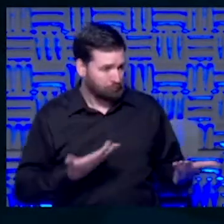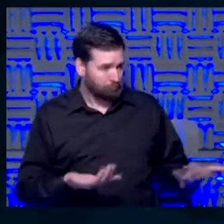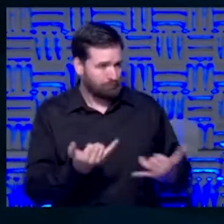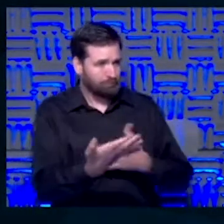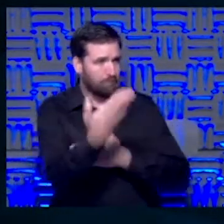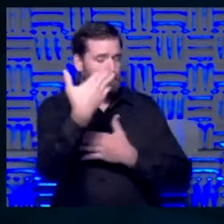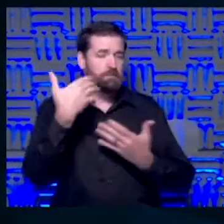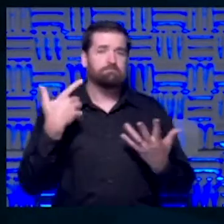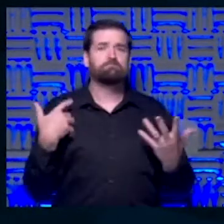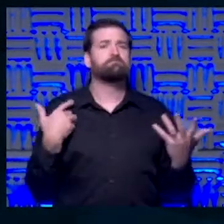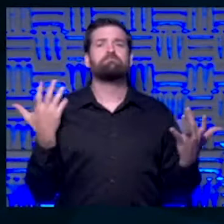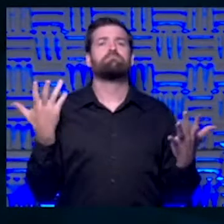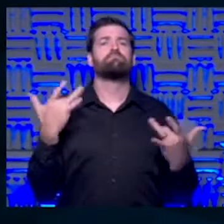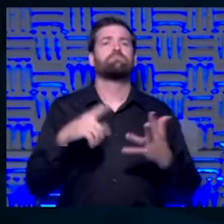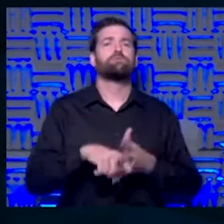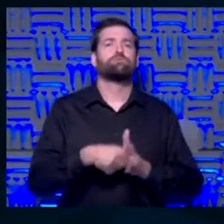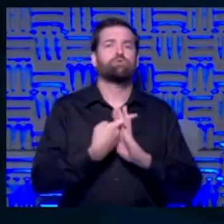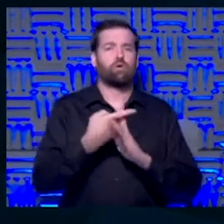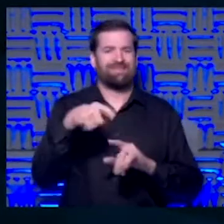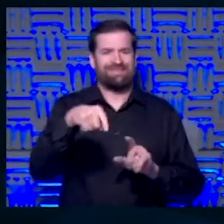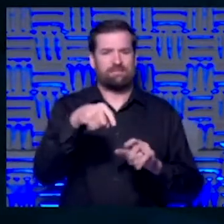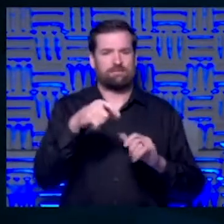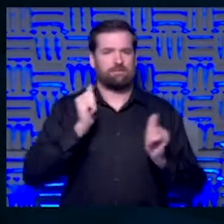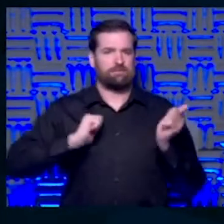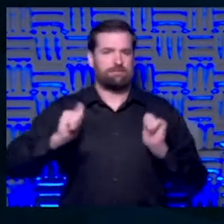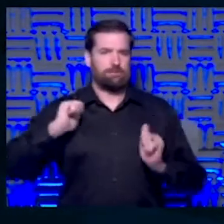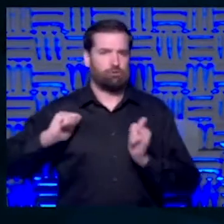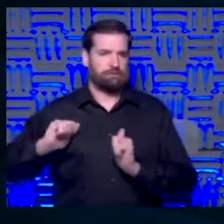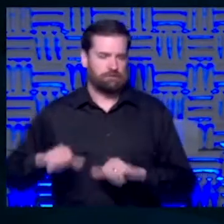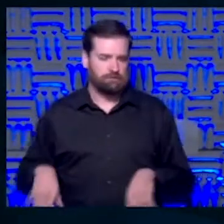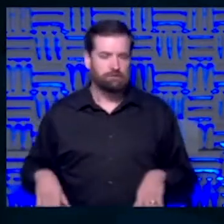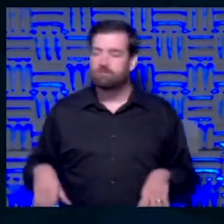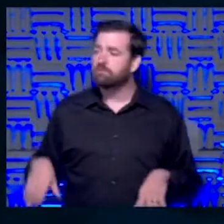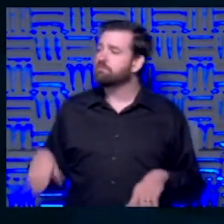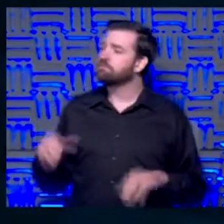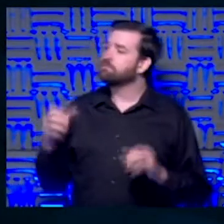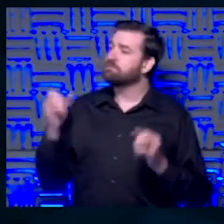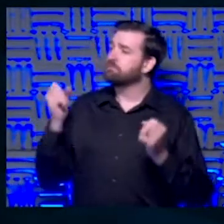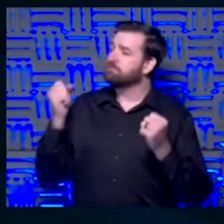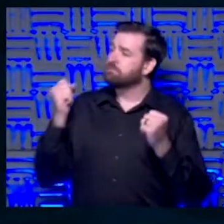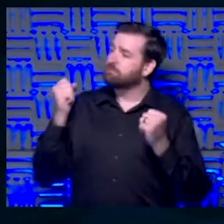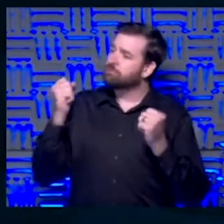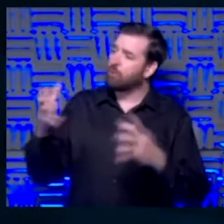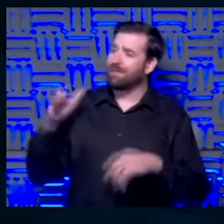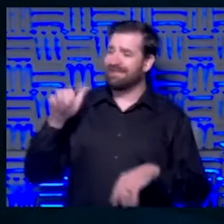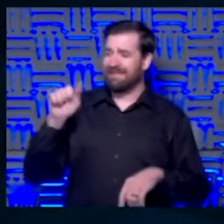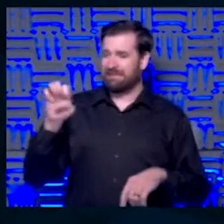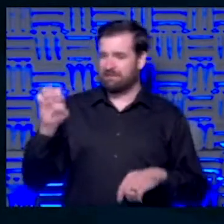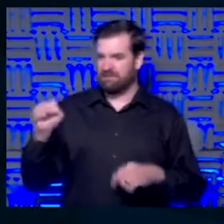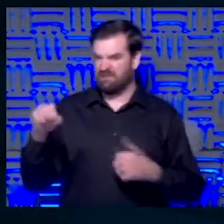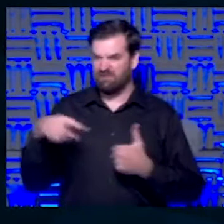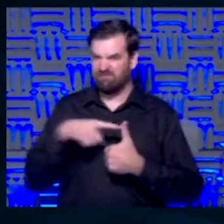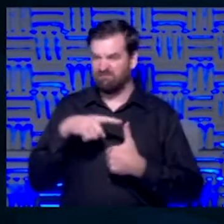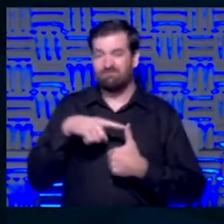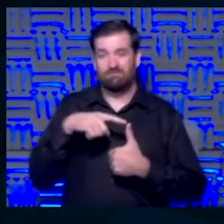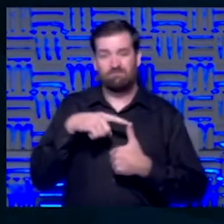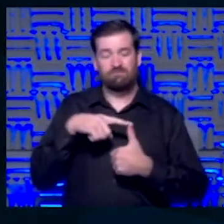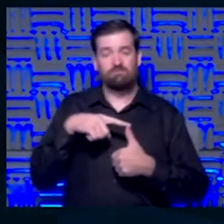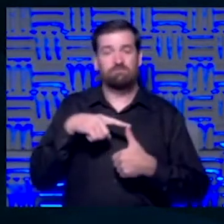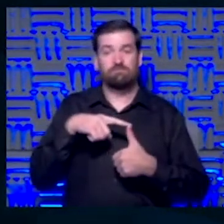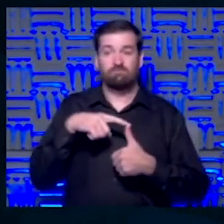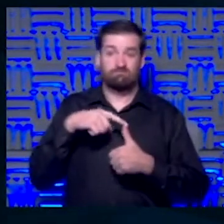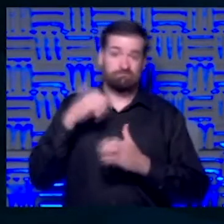morning. What made you start this series? Well, there were so many cases. Number one, we're getting up